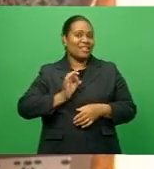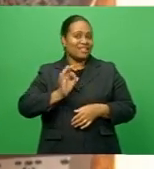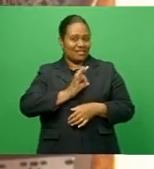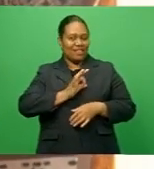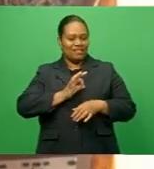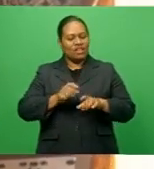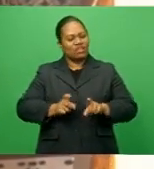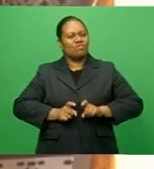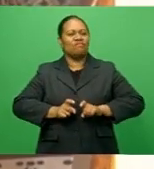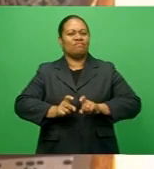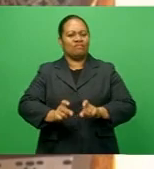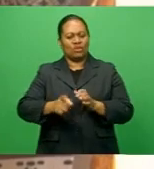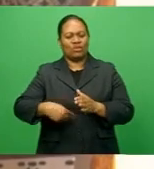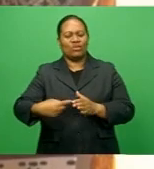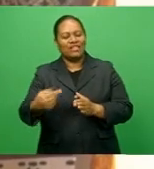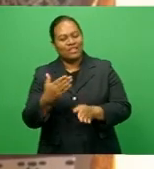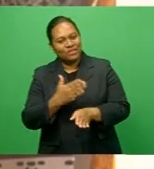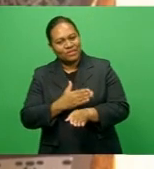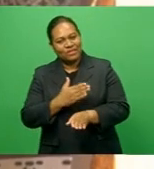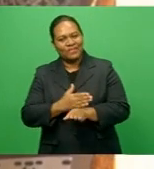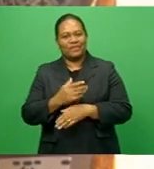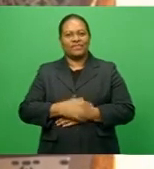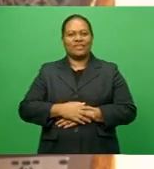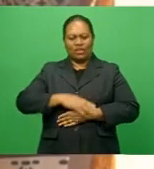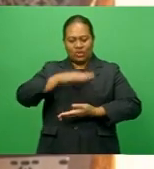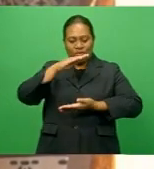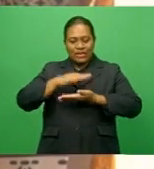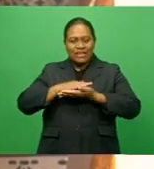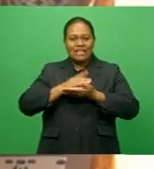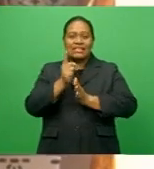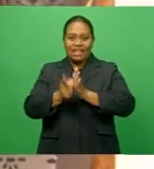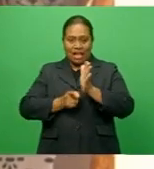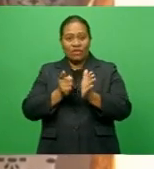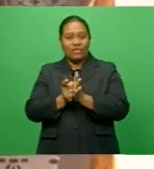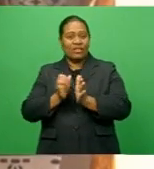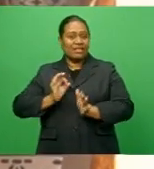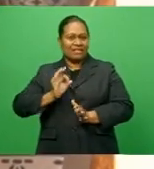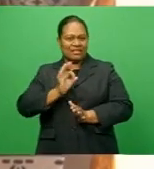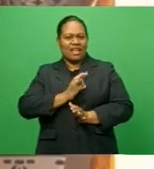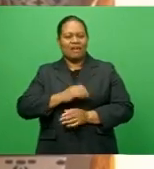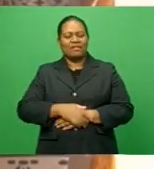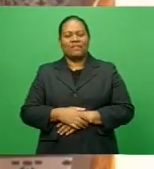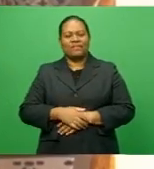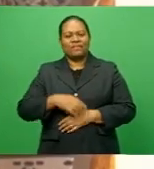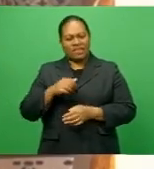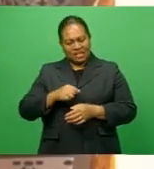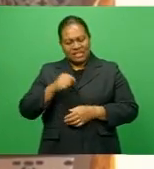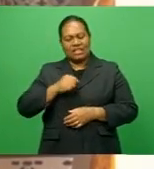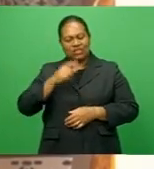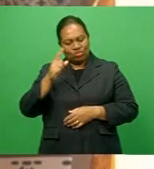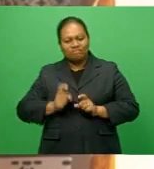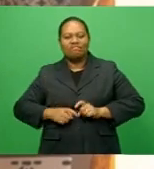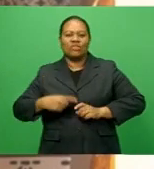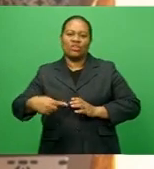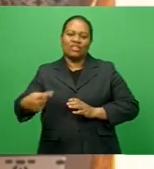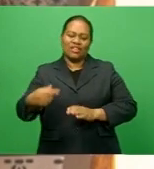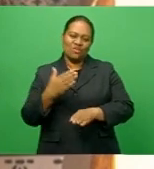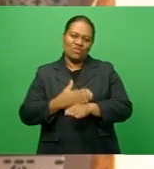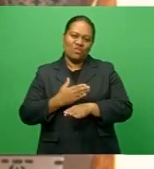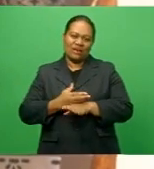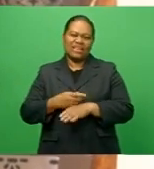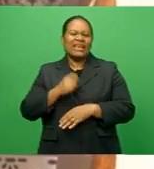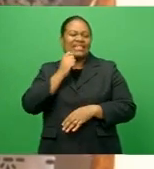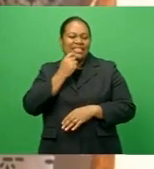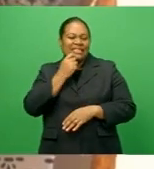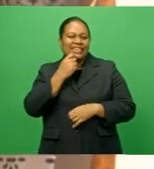choosing instead to opt for reduced hours for staff so that we can all remain working, earning